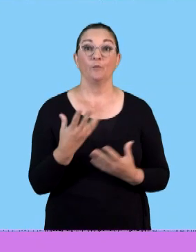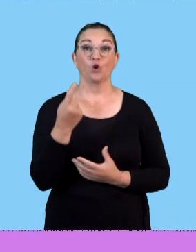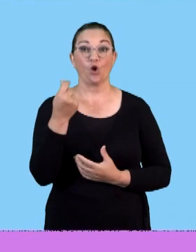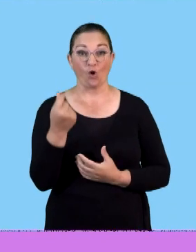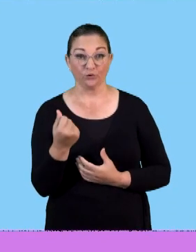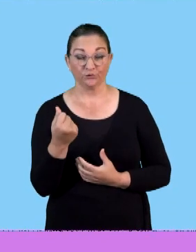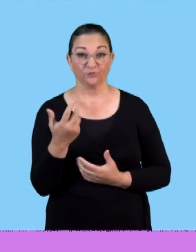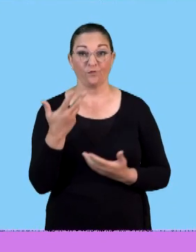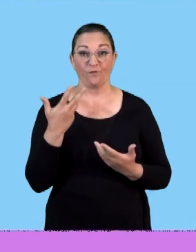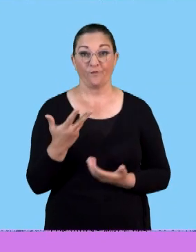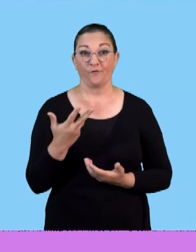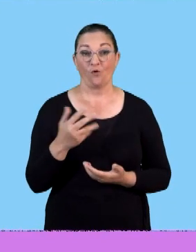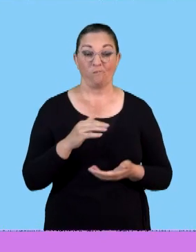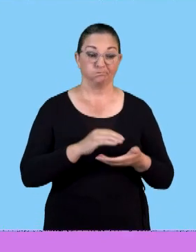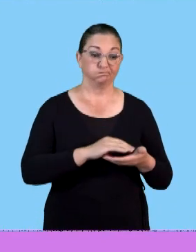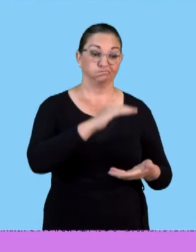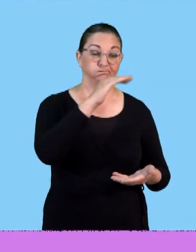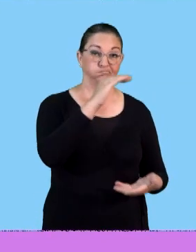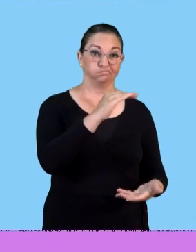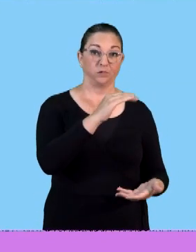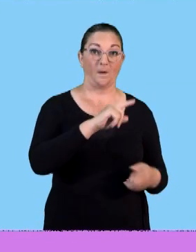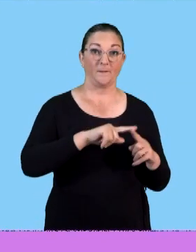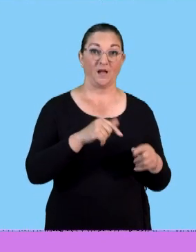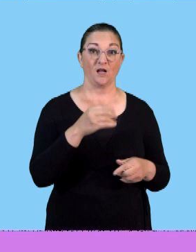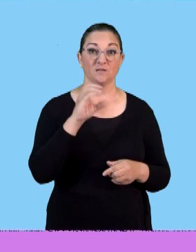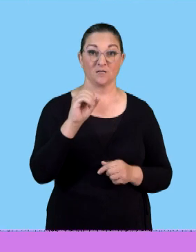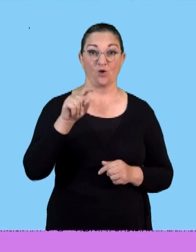cost price of the tank if it was bought at